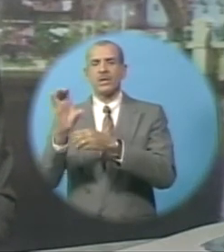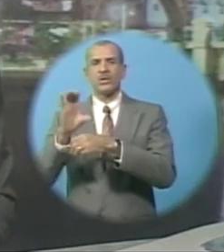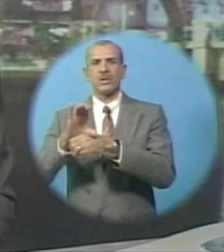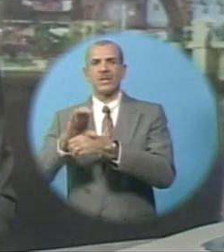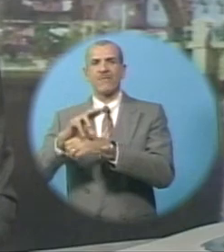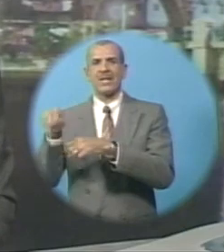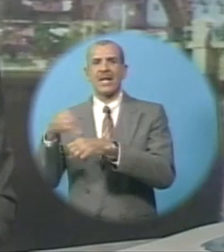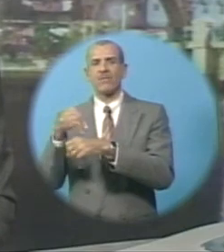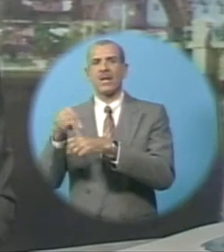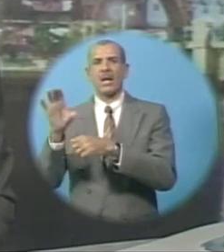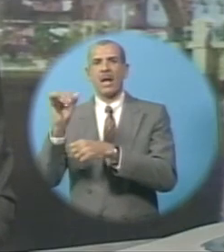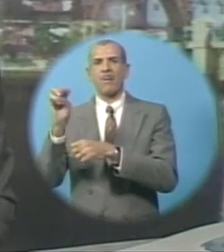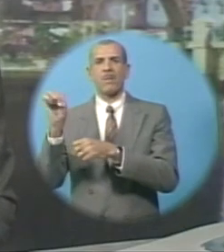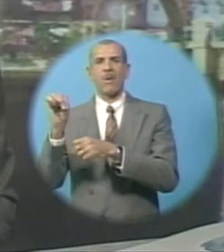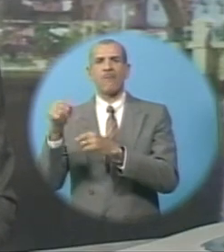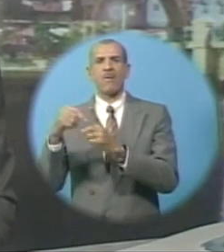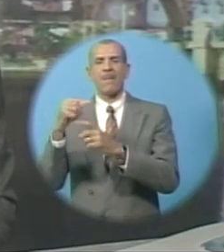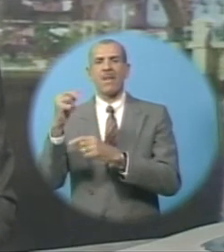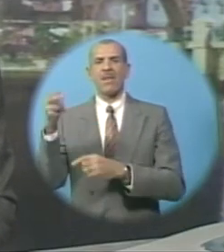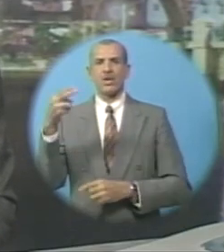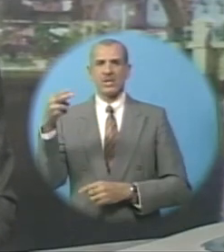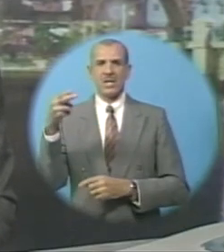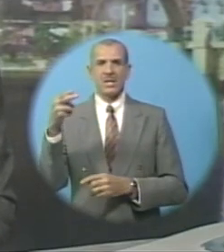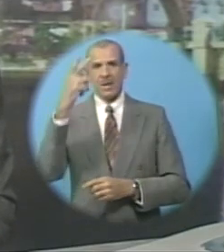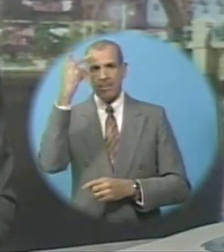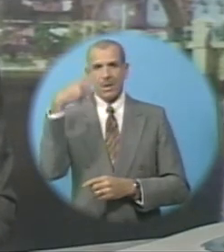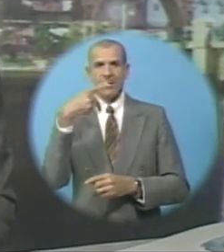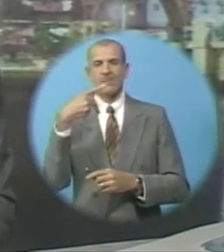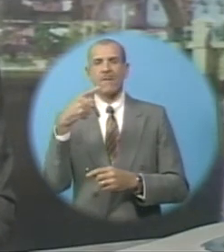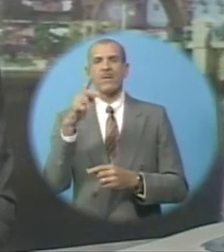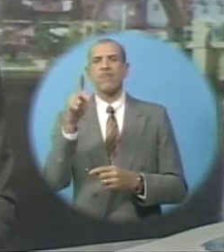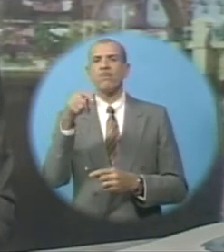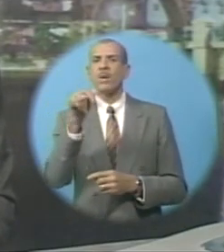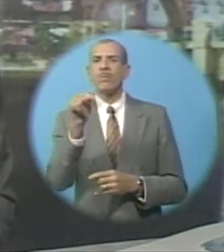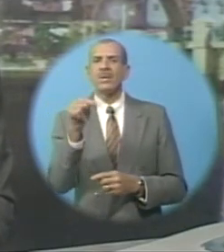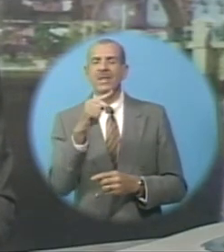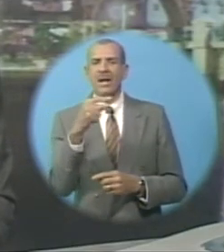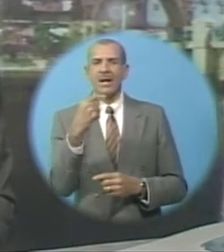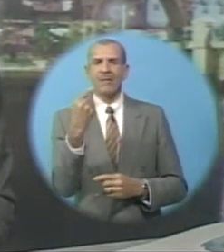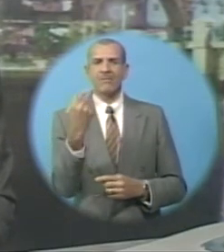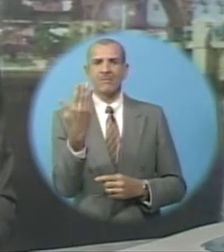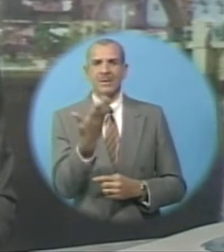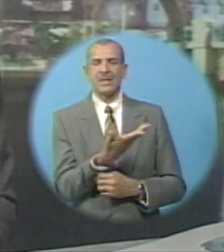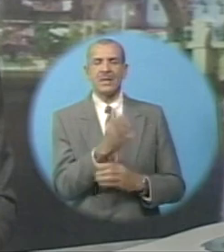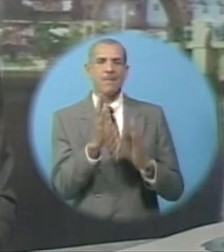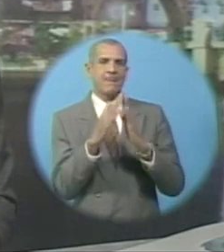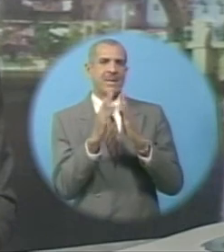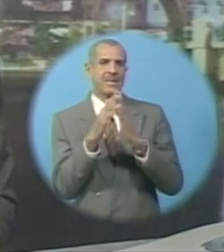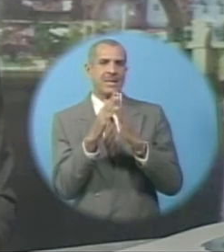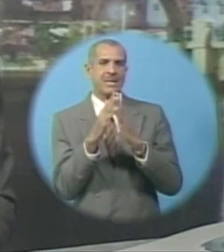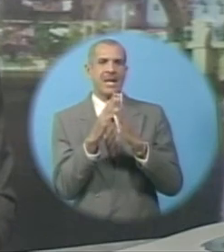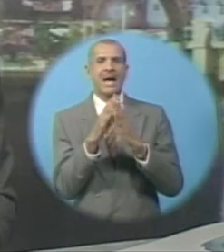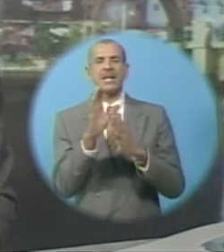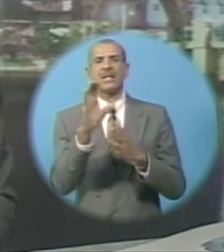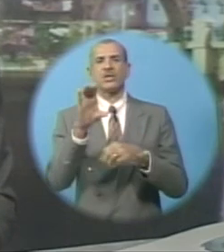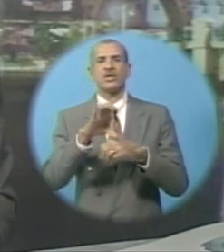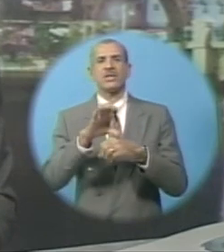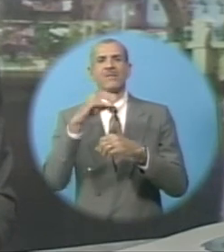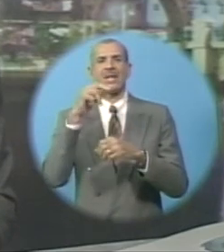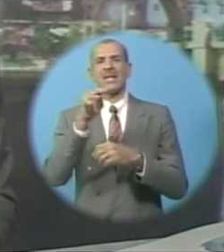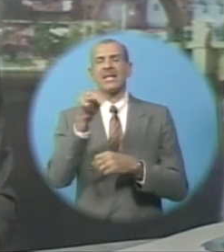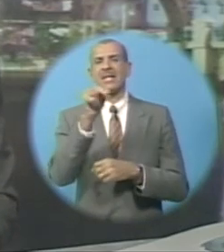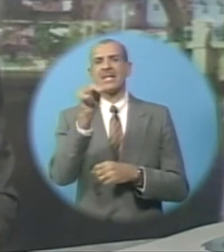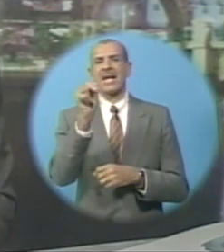St. Michael from this Thursday. Parents of the affected pupils are being invited to a meeting at the Church of the Nazarene tomorrow